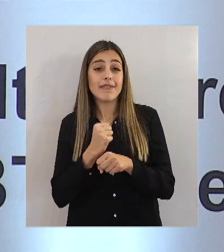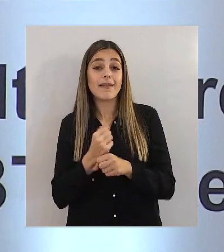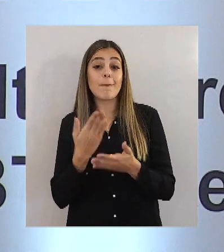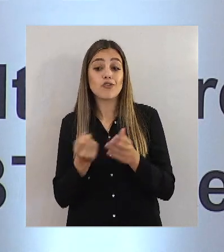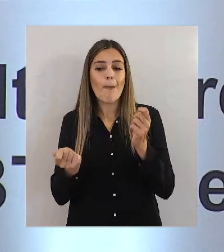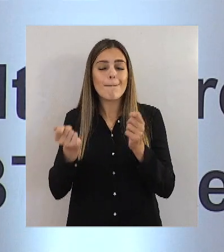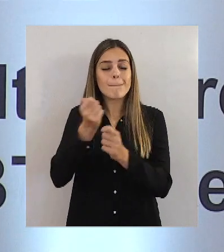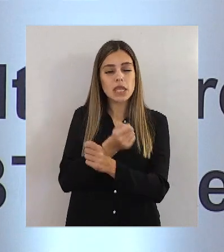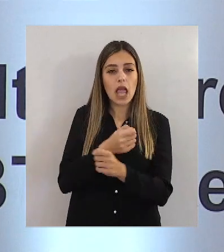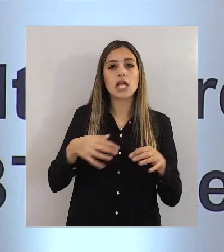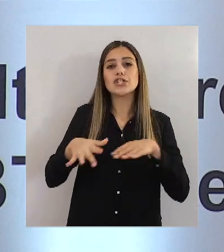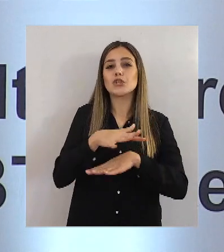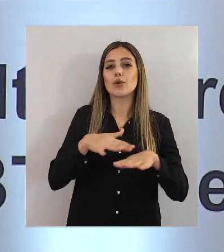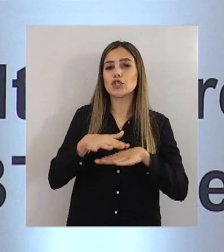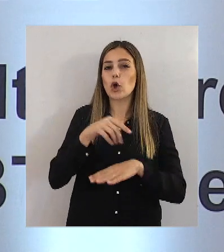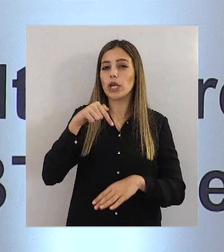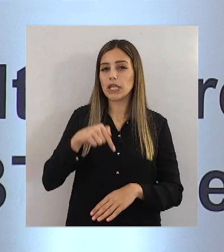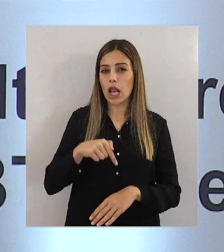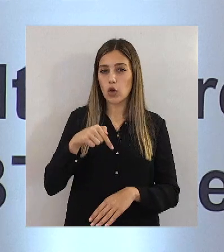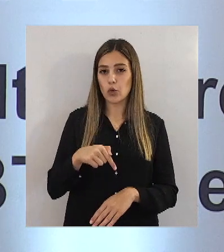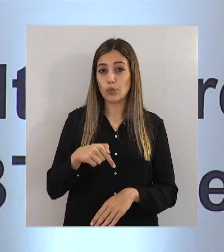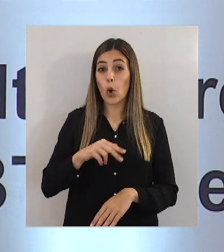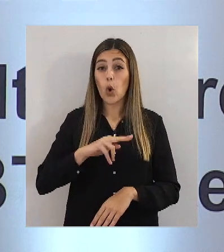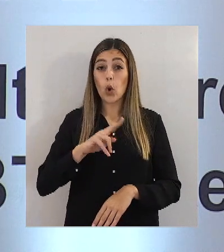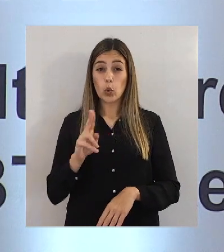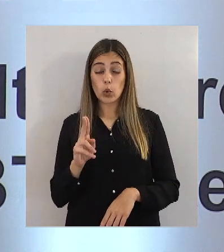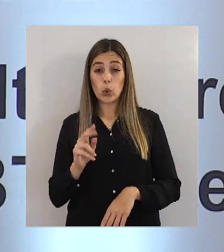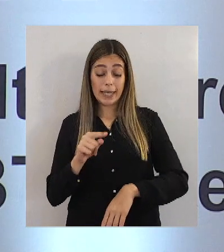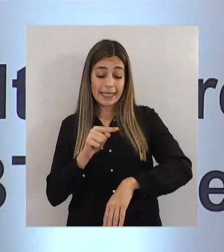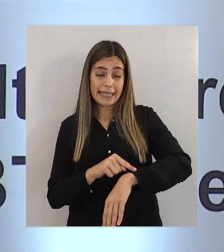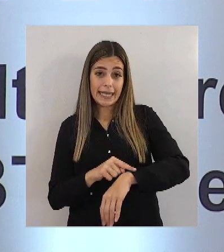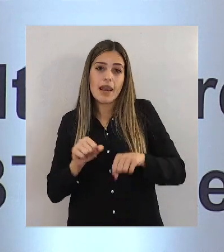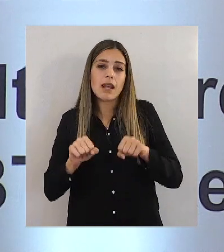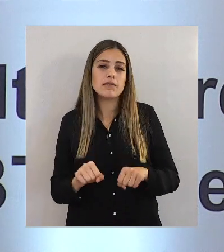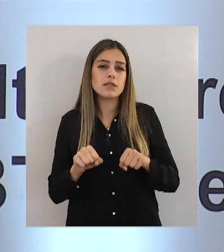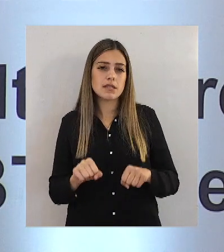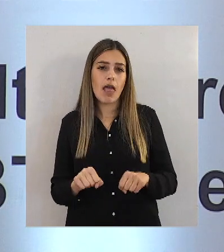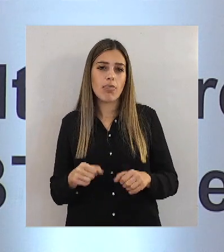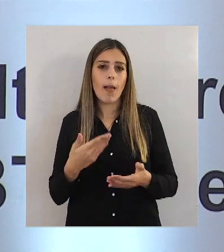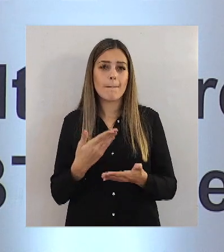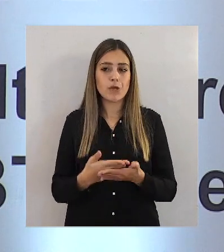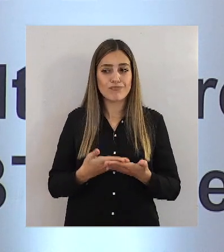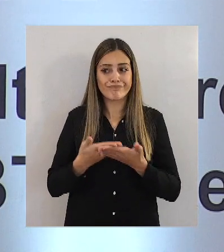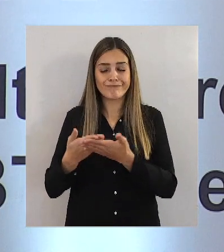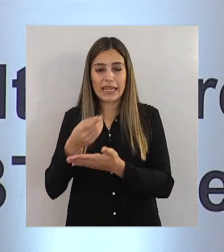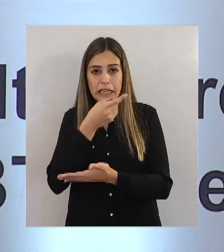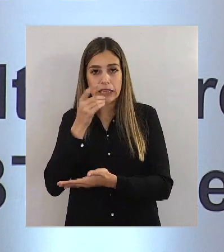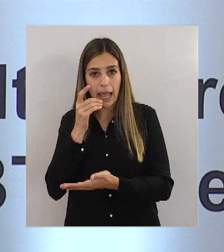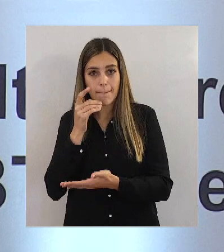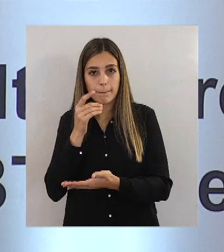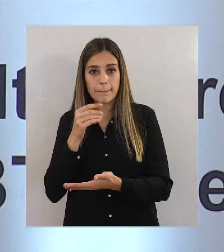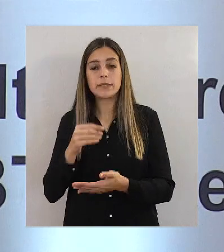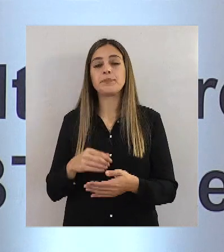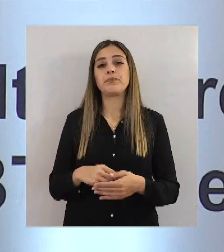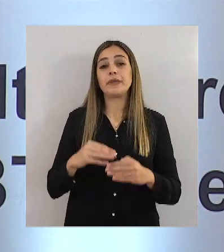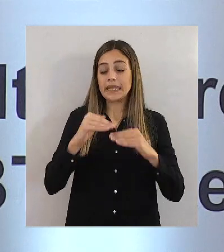have today and make the waiting time of 1 year, which we have introduced through a policy in 2019, to